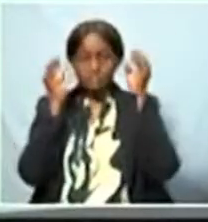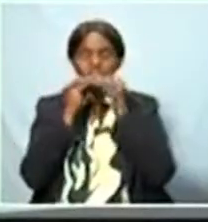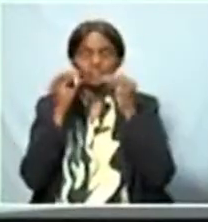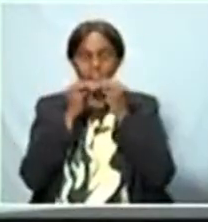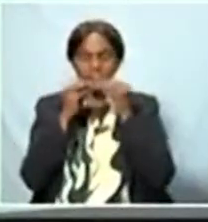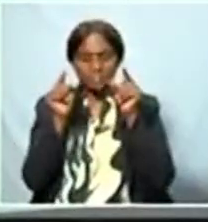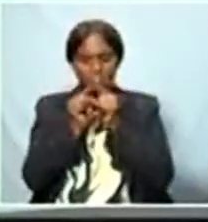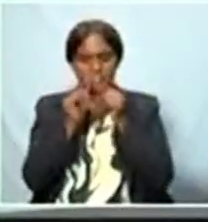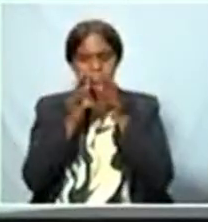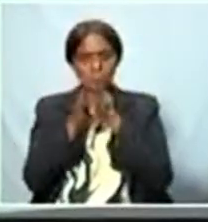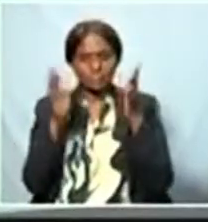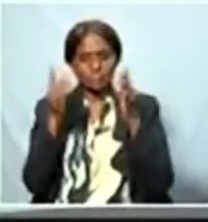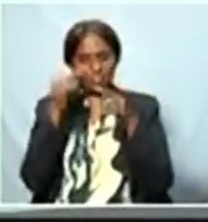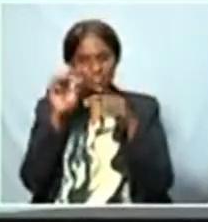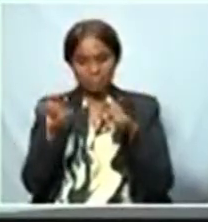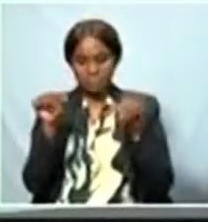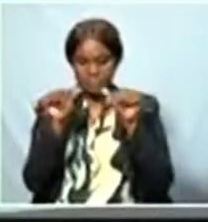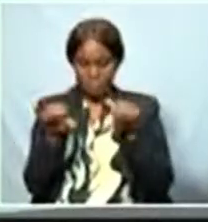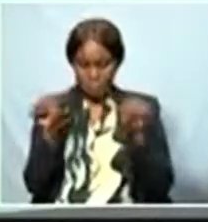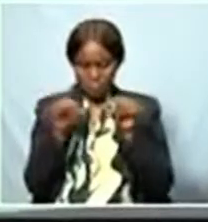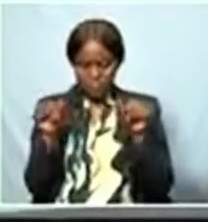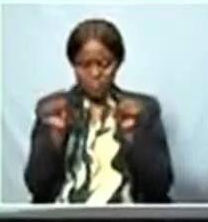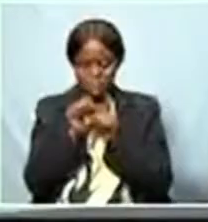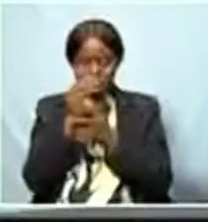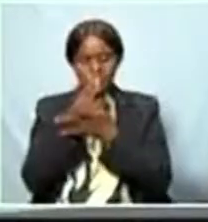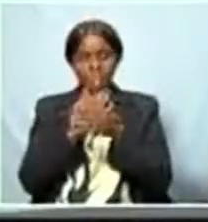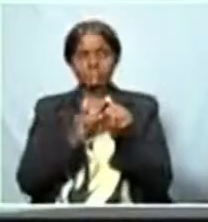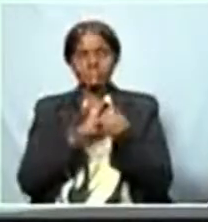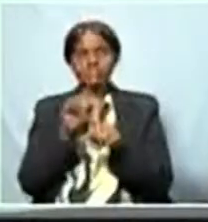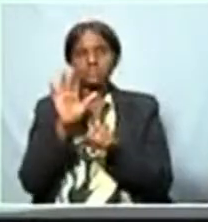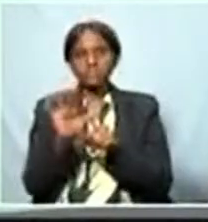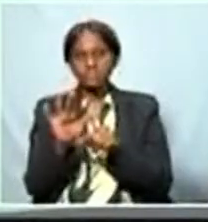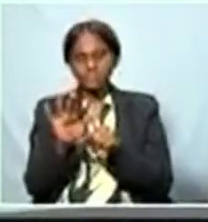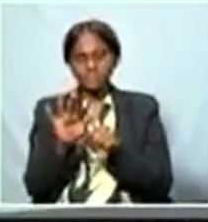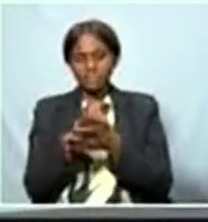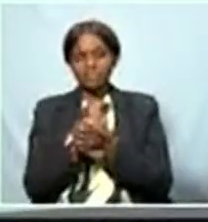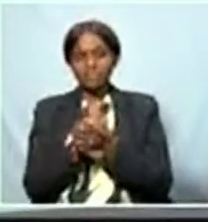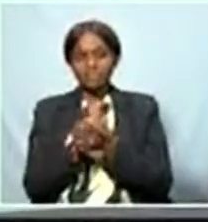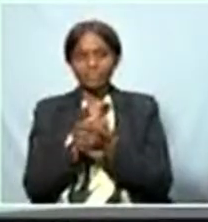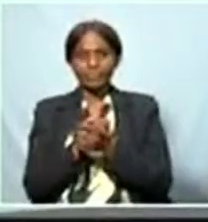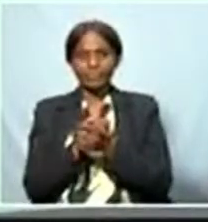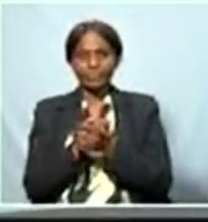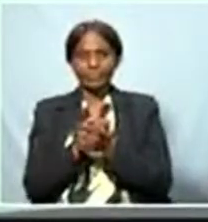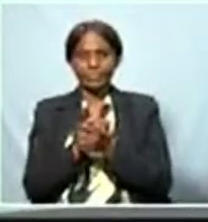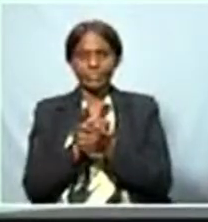the complexity of the audit, and sometimes